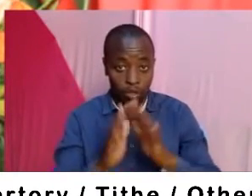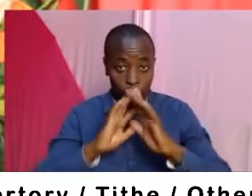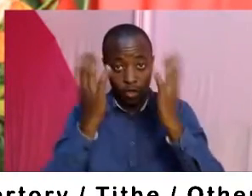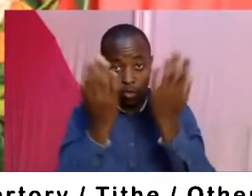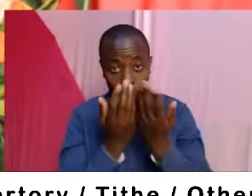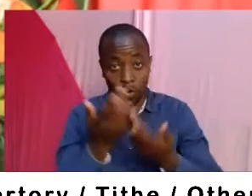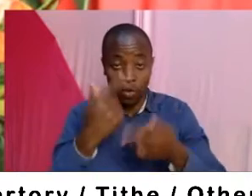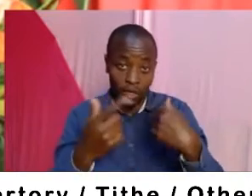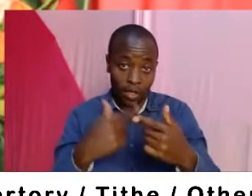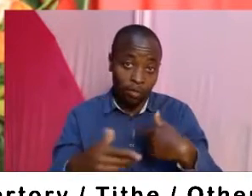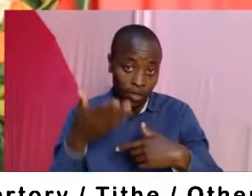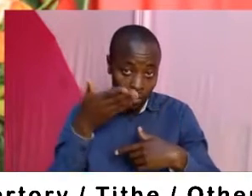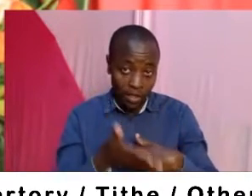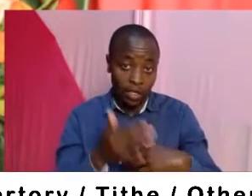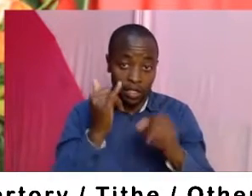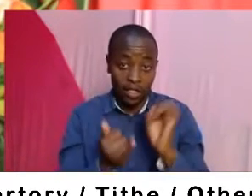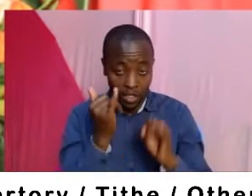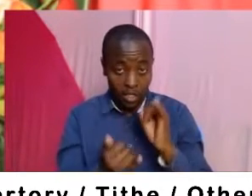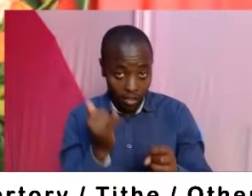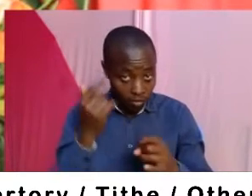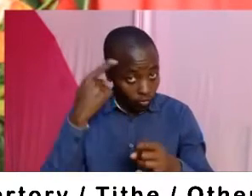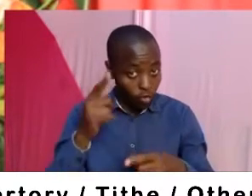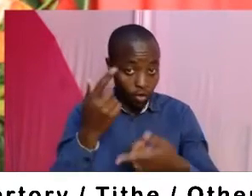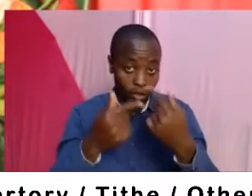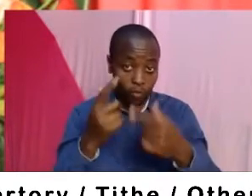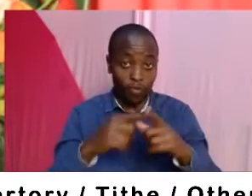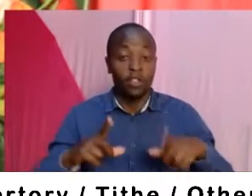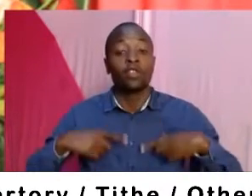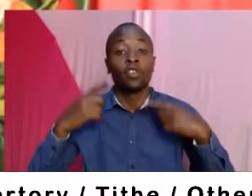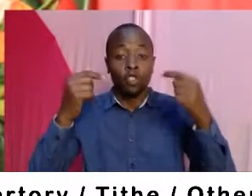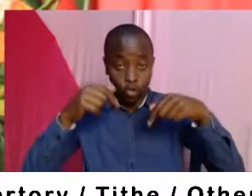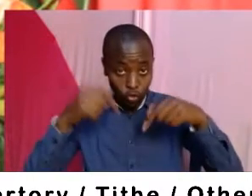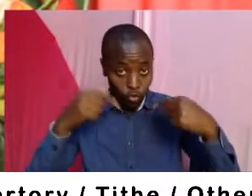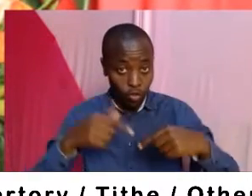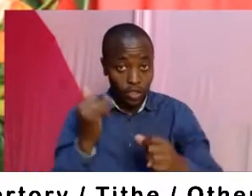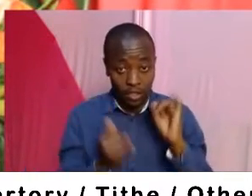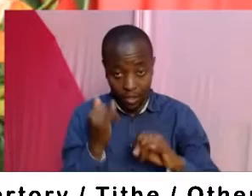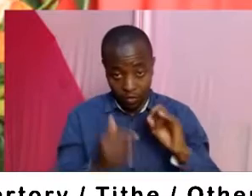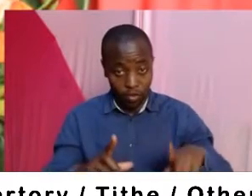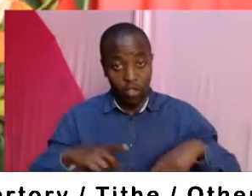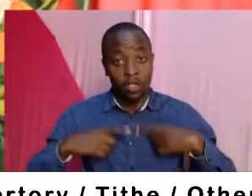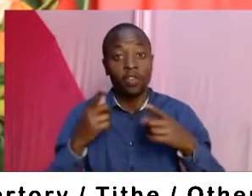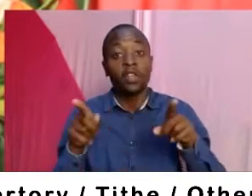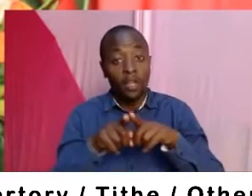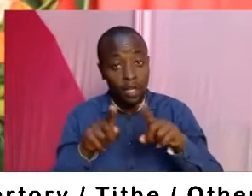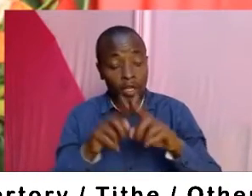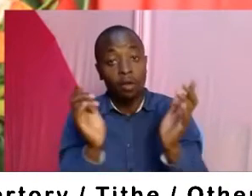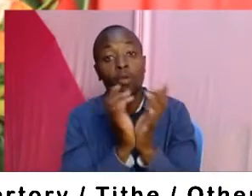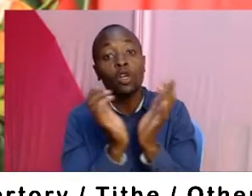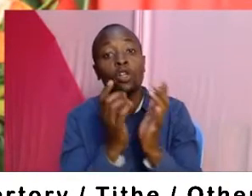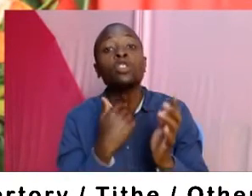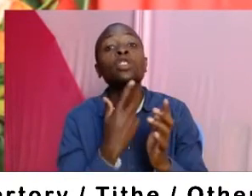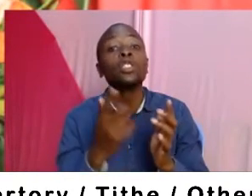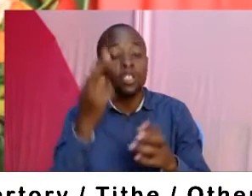not come here just for the sake of it. We are not living today just for the sake of living. And like Paul was telling the Romans in the book